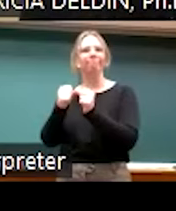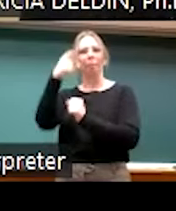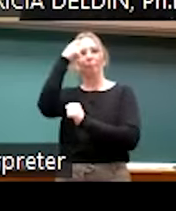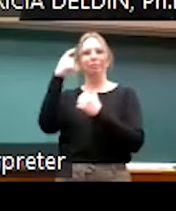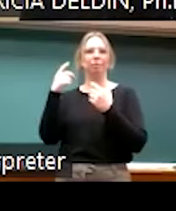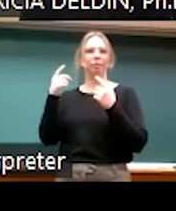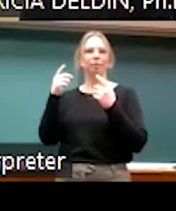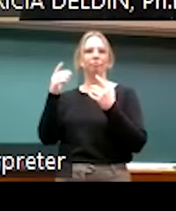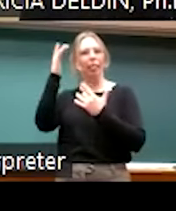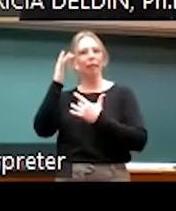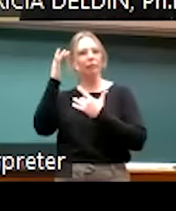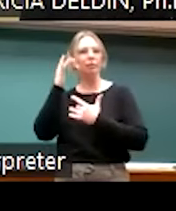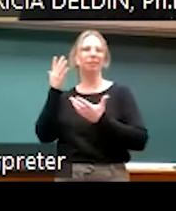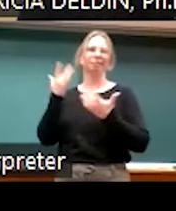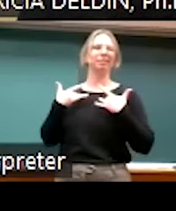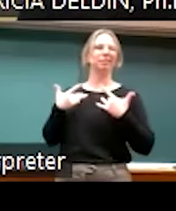and depression.